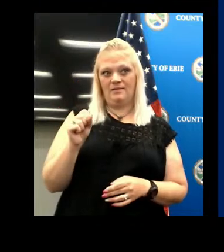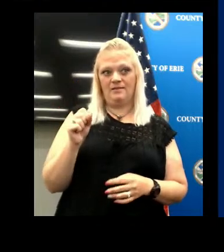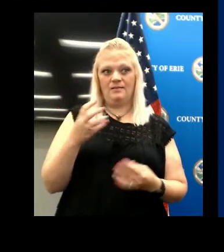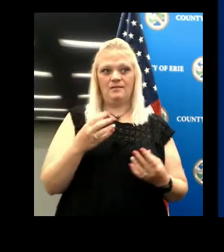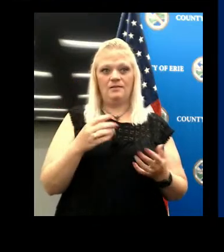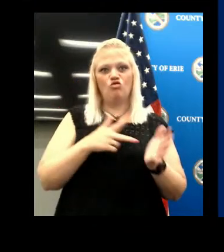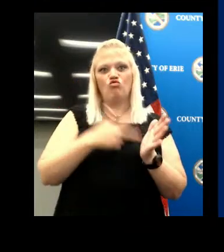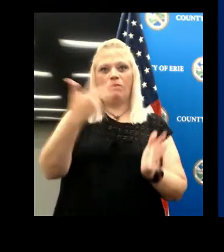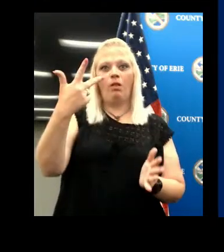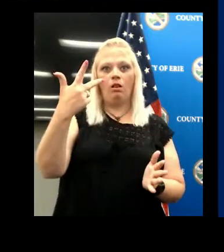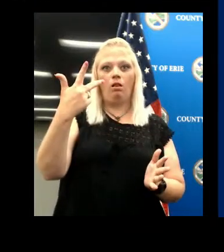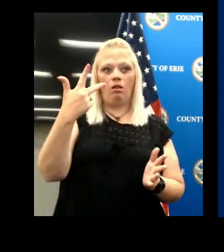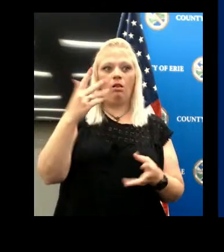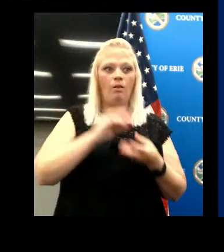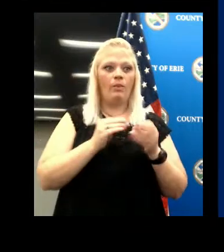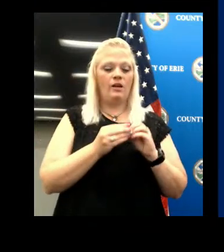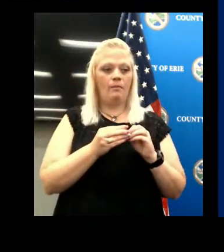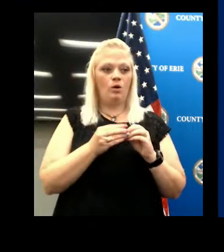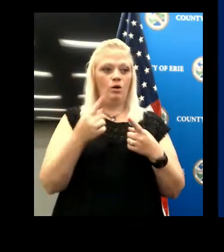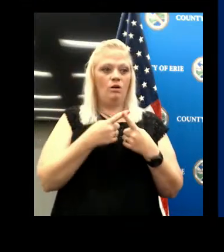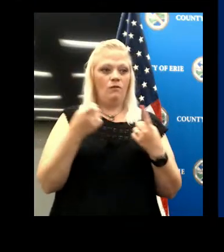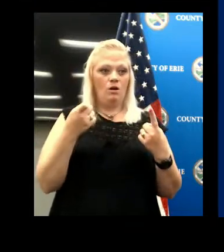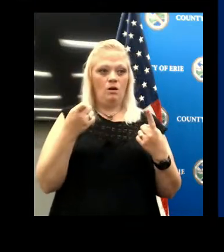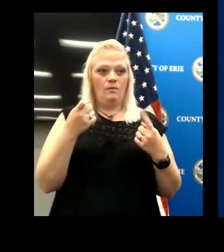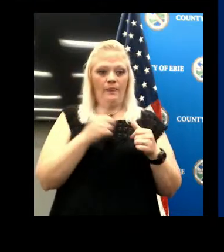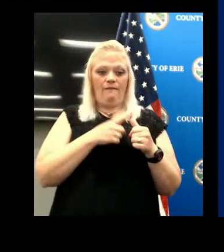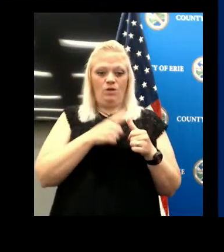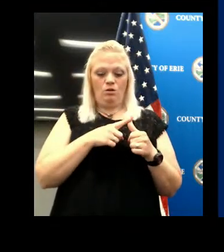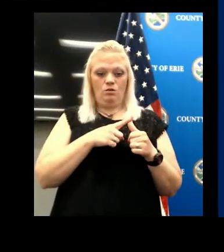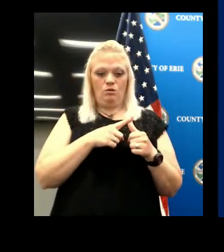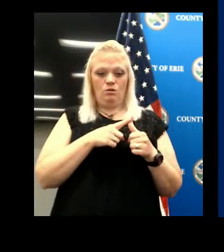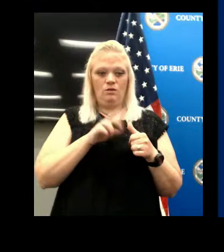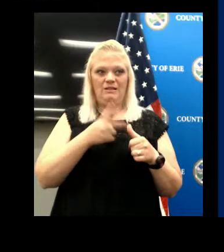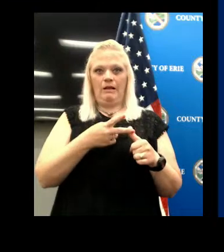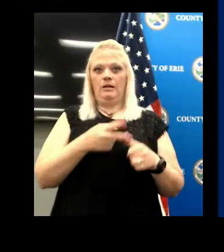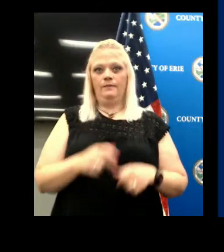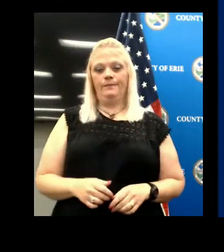than triple the number of cases from the first to the second.